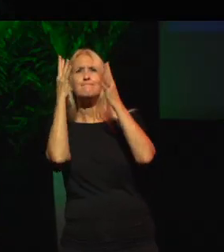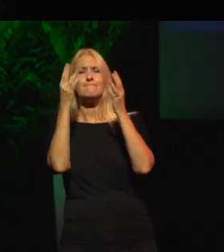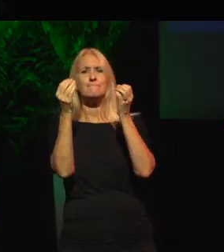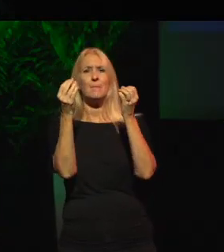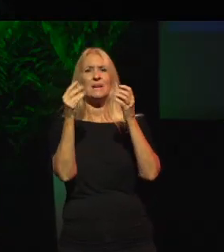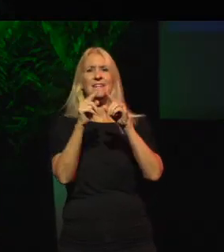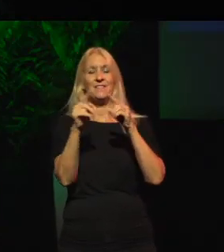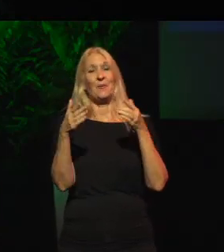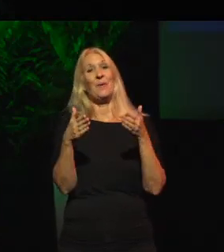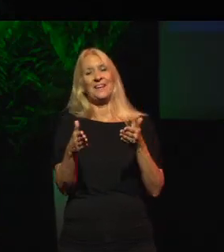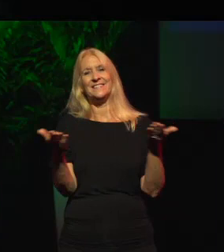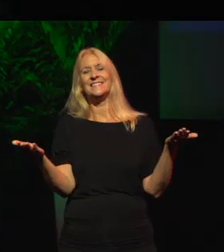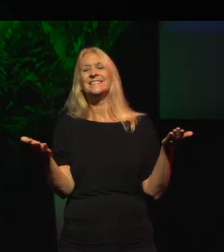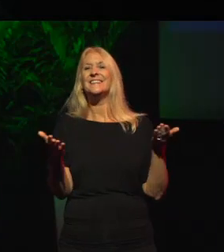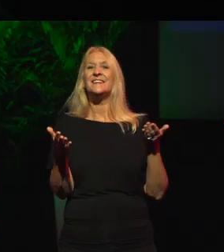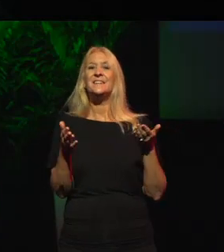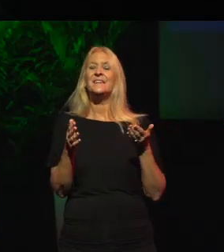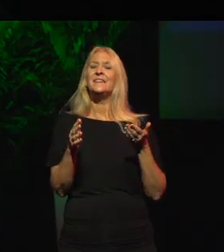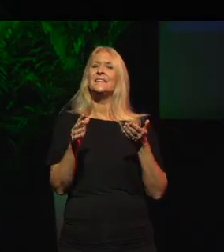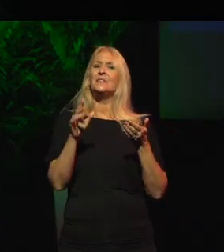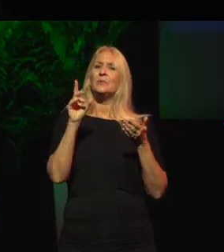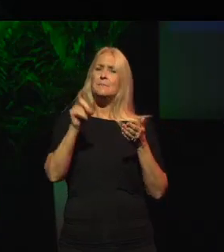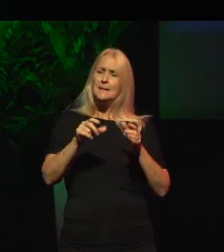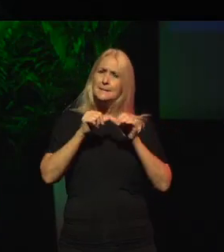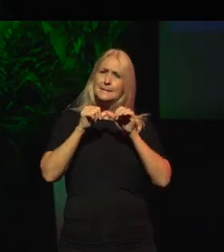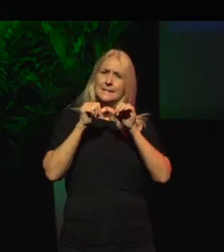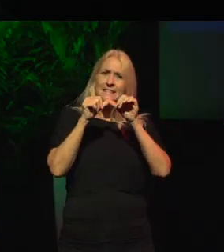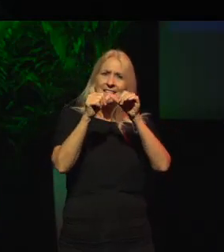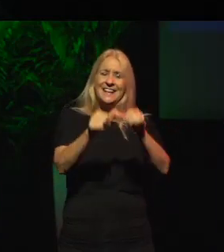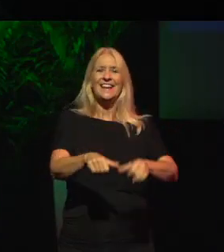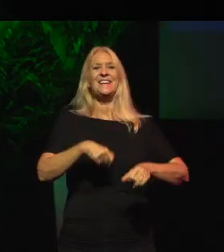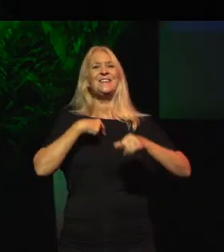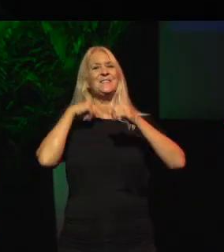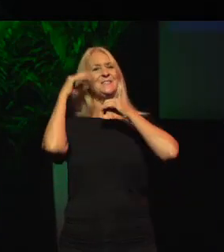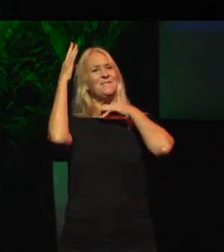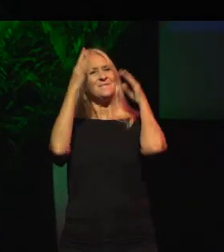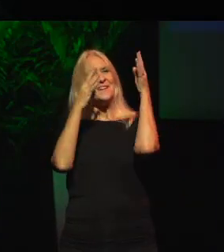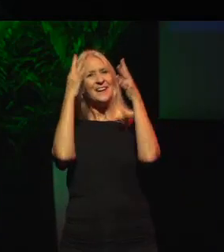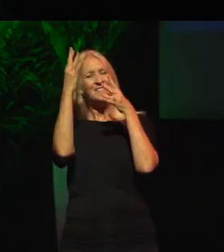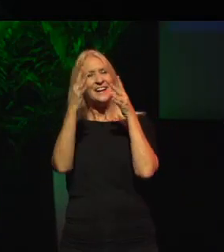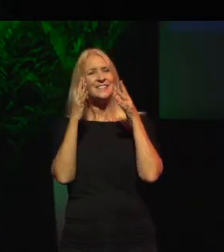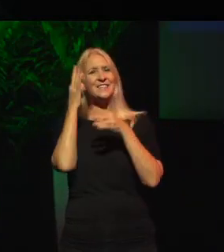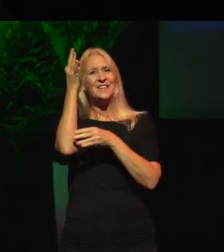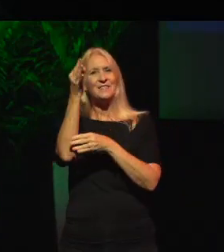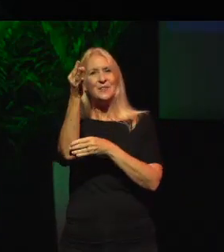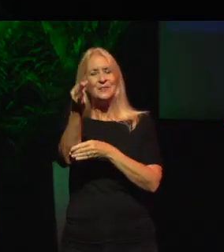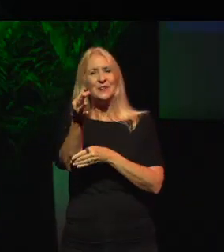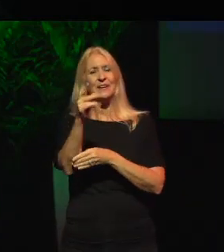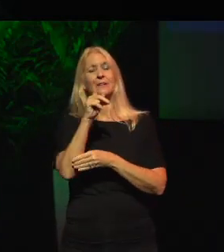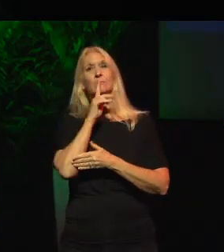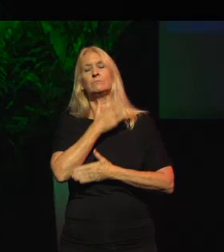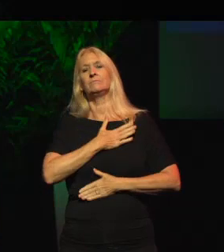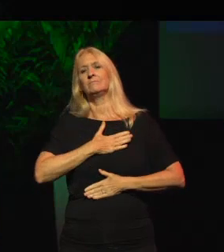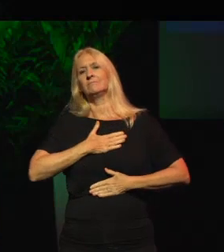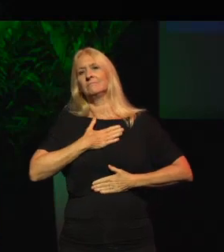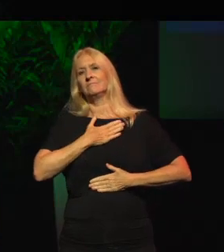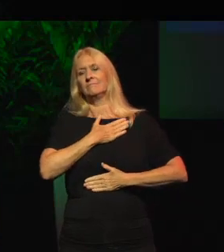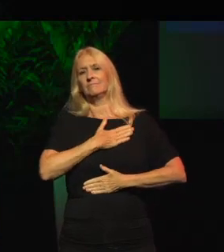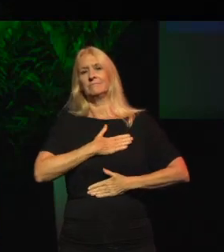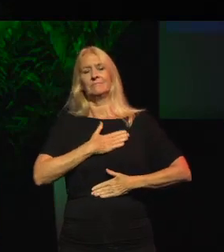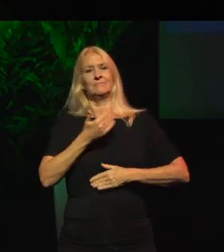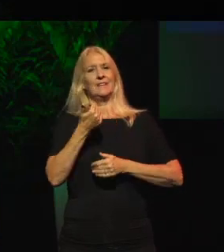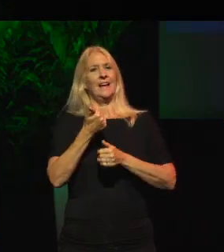ways. We must ride that momentum of innovation well into the future. And my deep appreciation to everyone